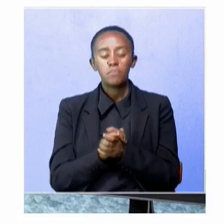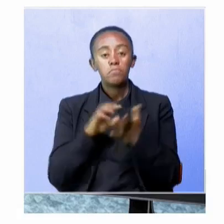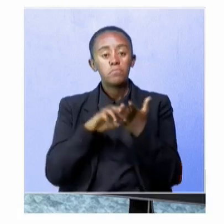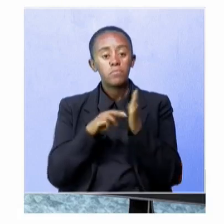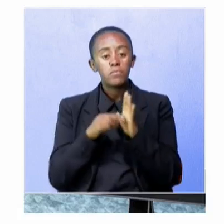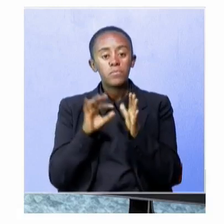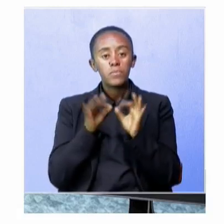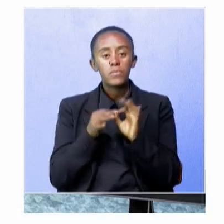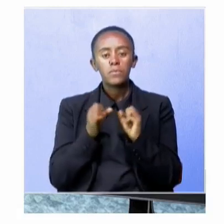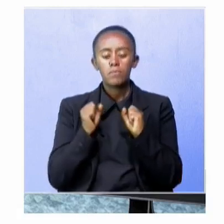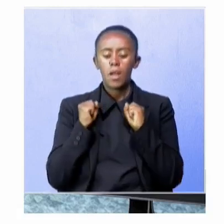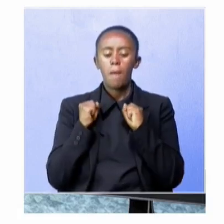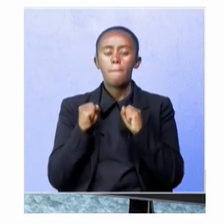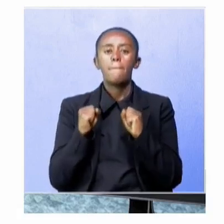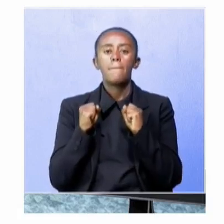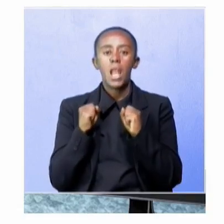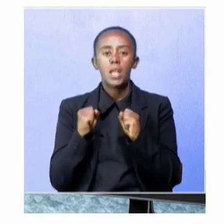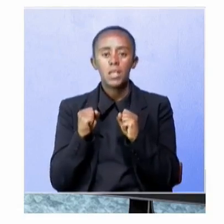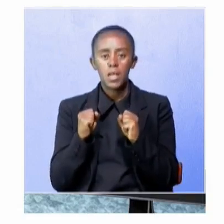means what? The ability